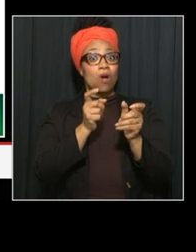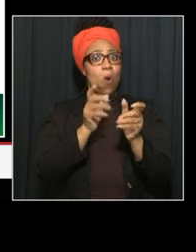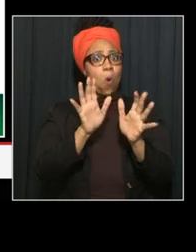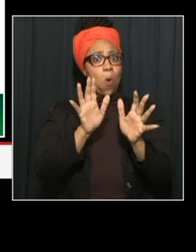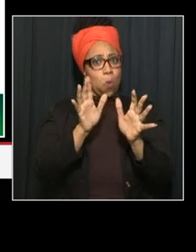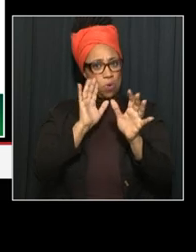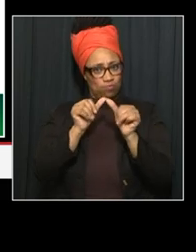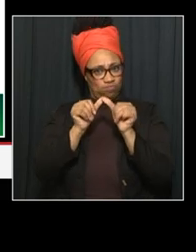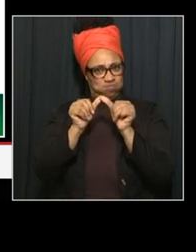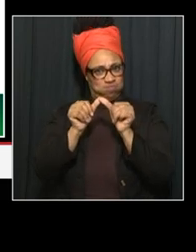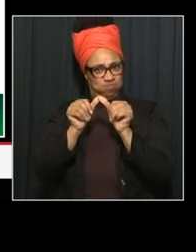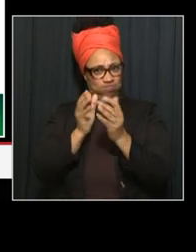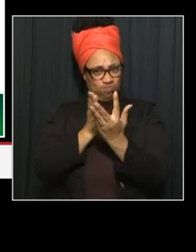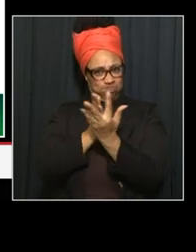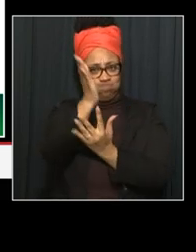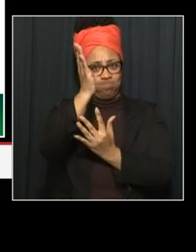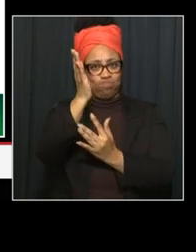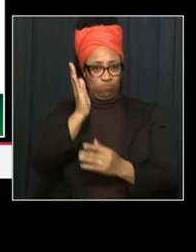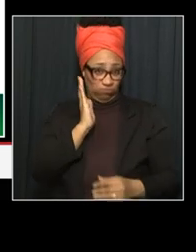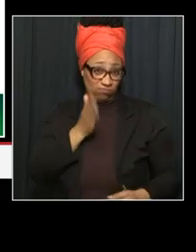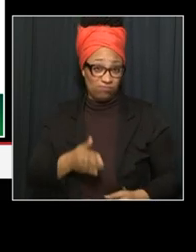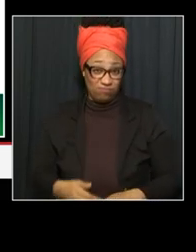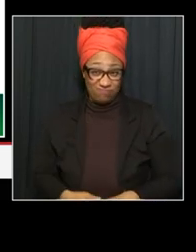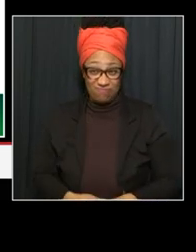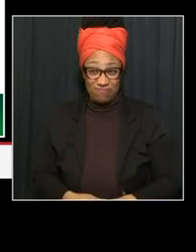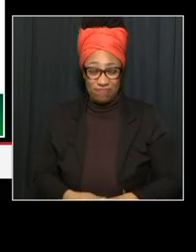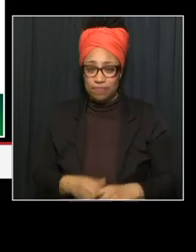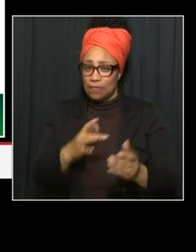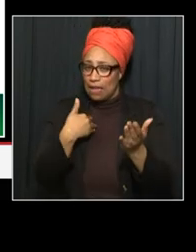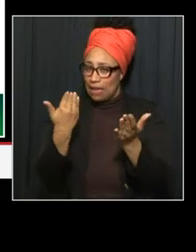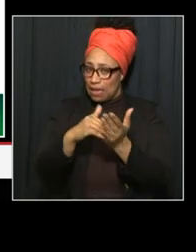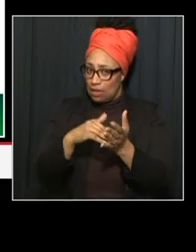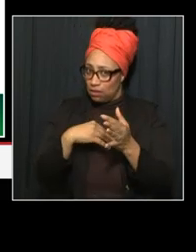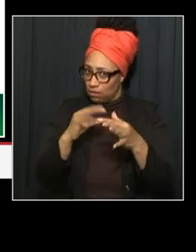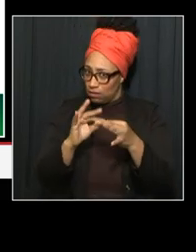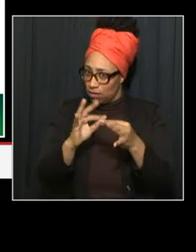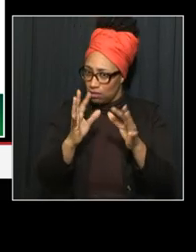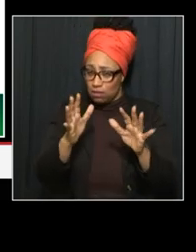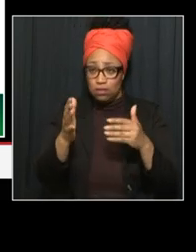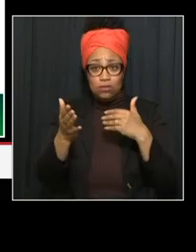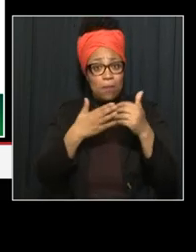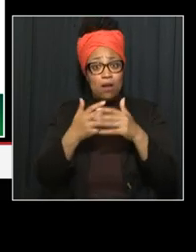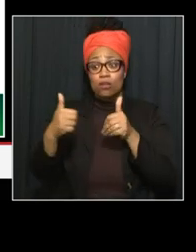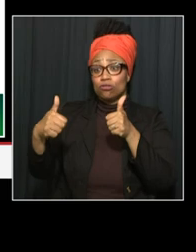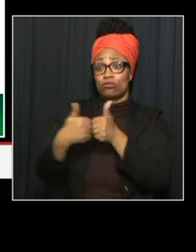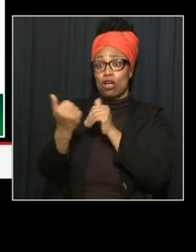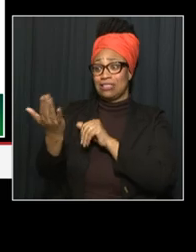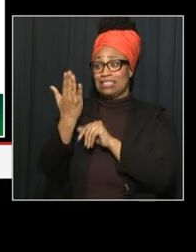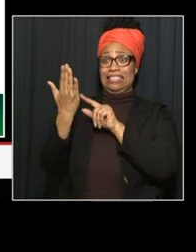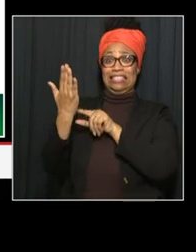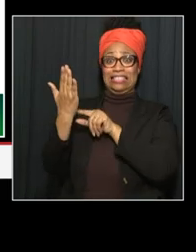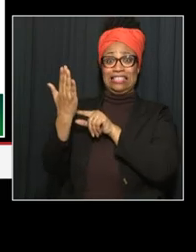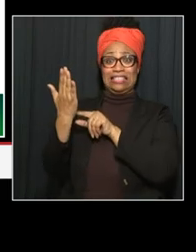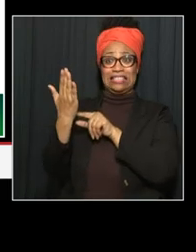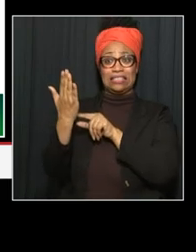when challenges arise, our commitment to you does not change.